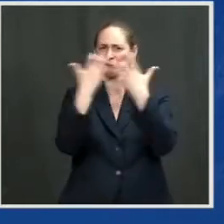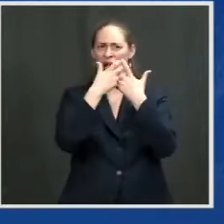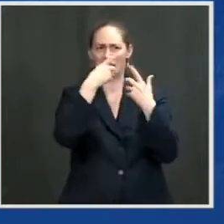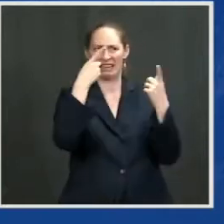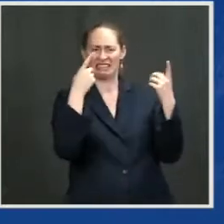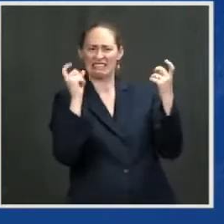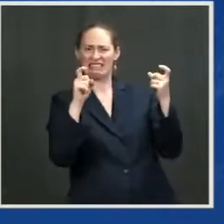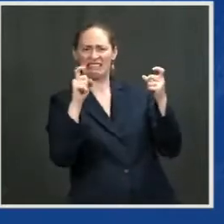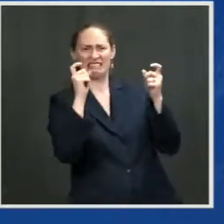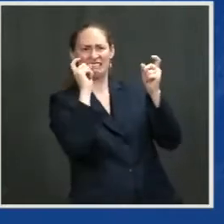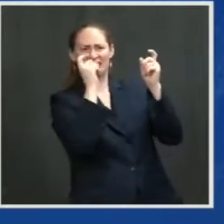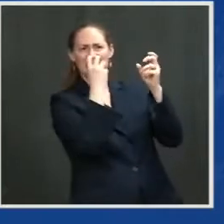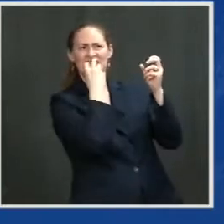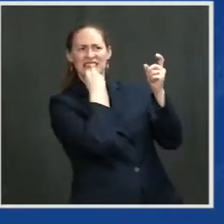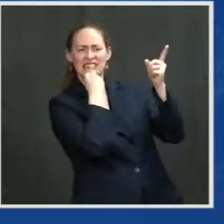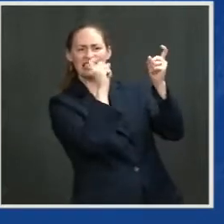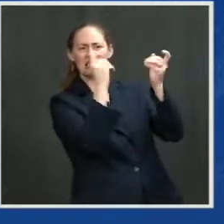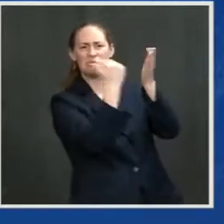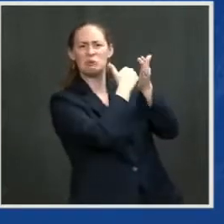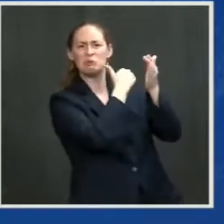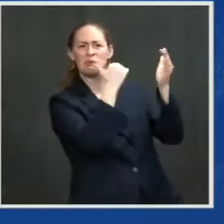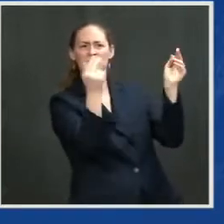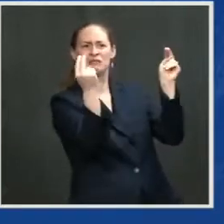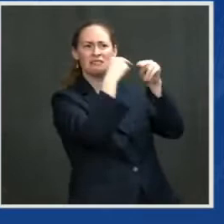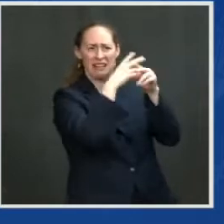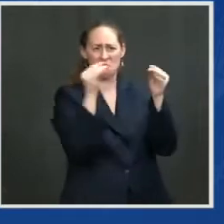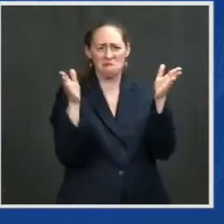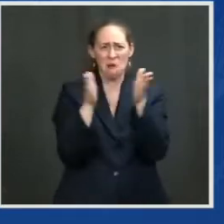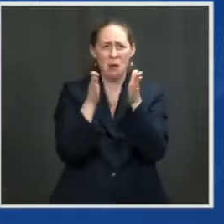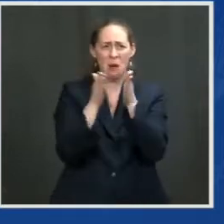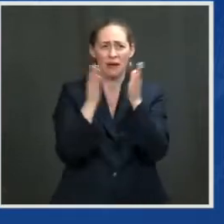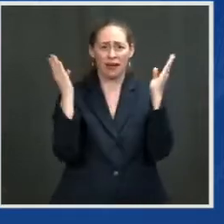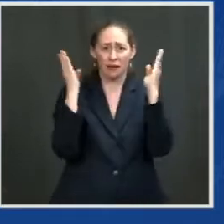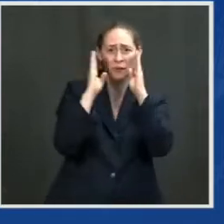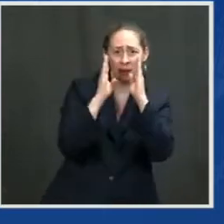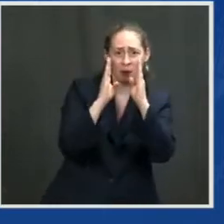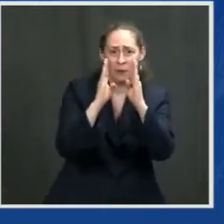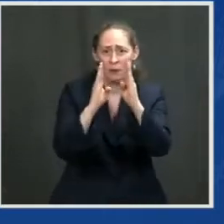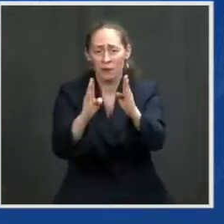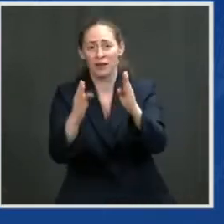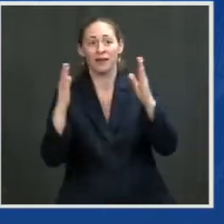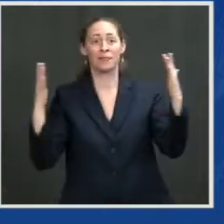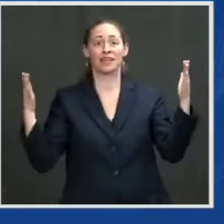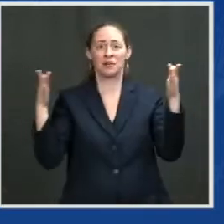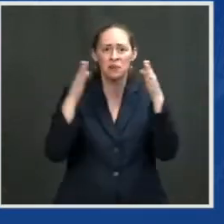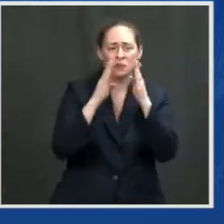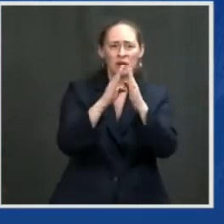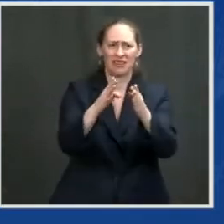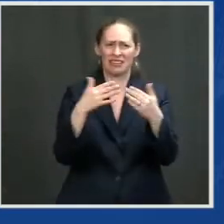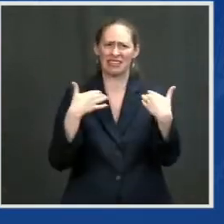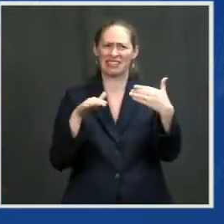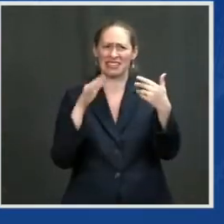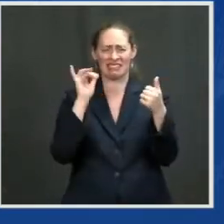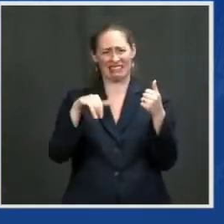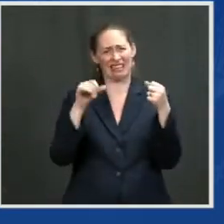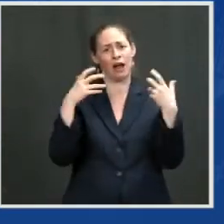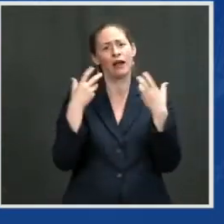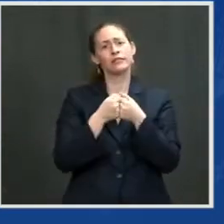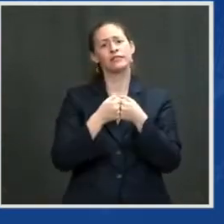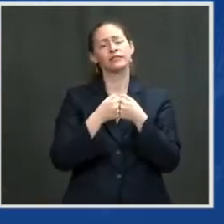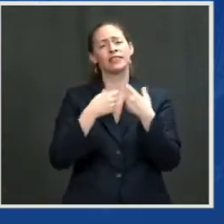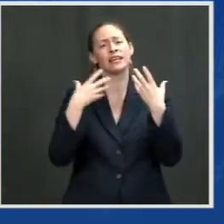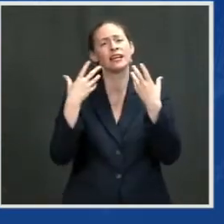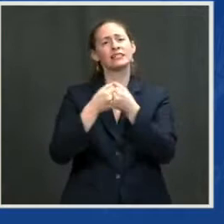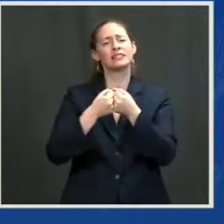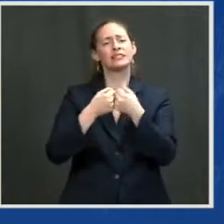narrow into 4 lanes of a bridge. That's a recipe for disaster. And that's what I'm sure